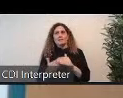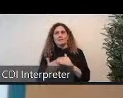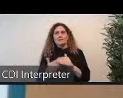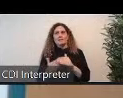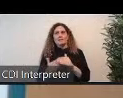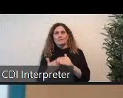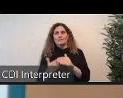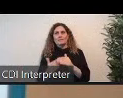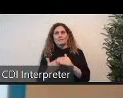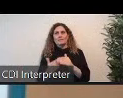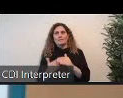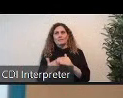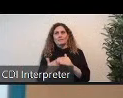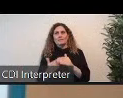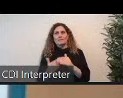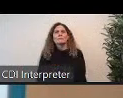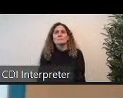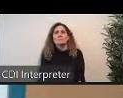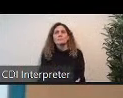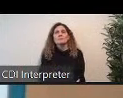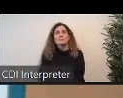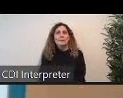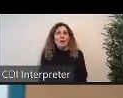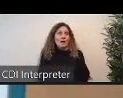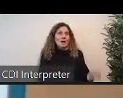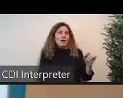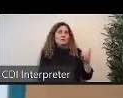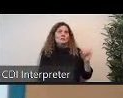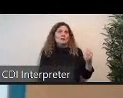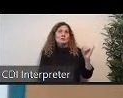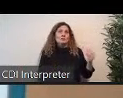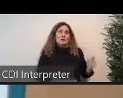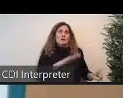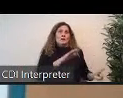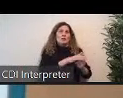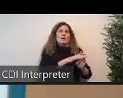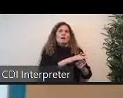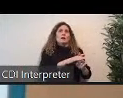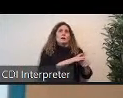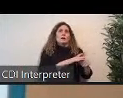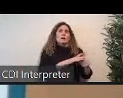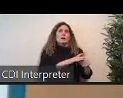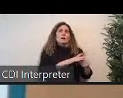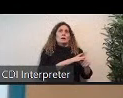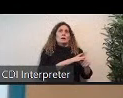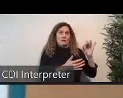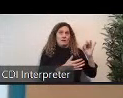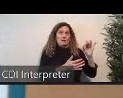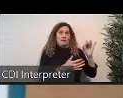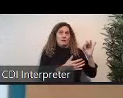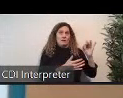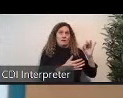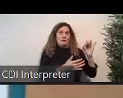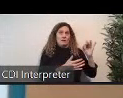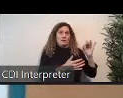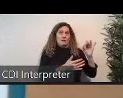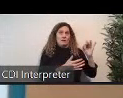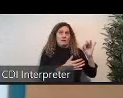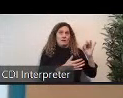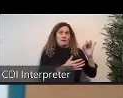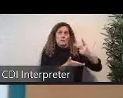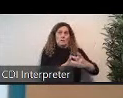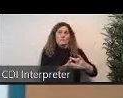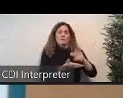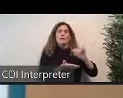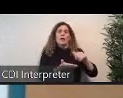the onboarding of the Johnson & Johnson vaccine, should that get approval next week. So hopefully in the coming weeks, we can enhance